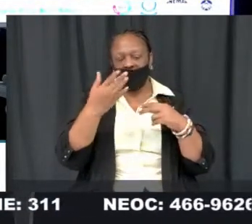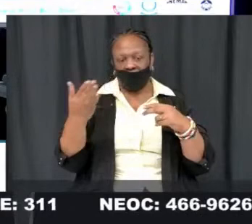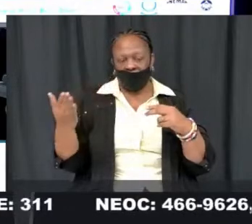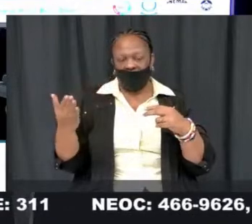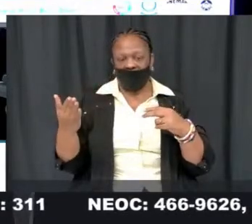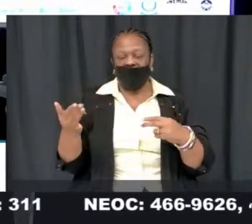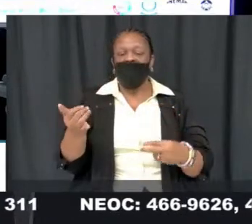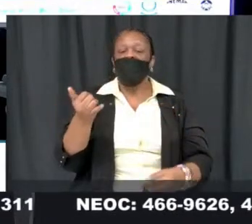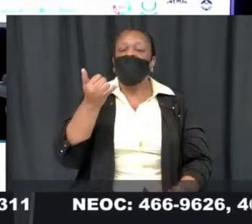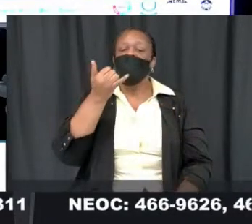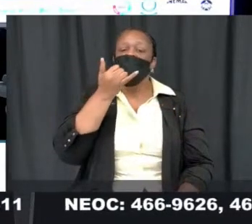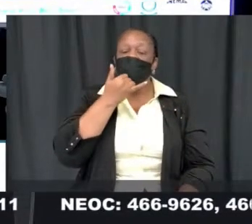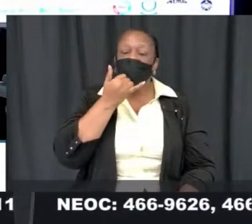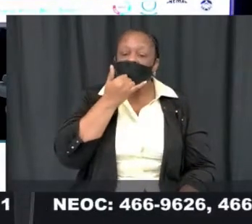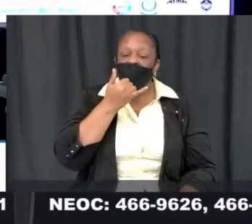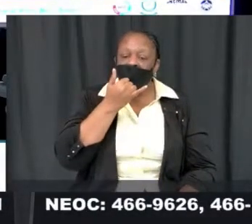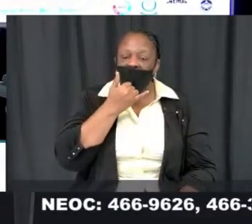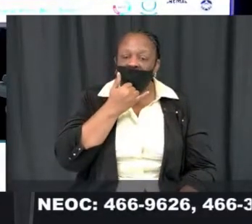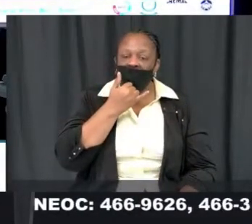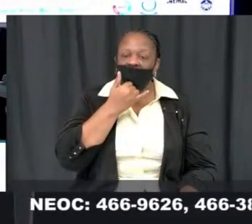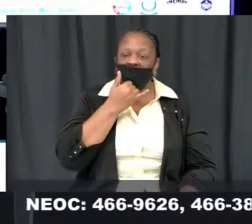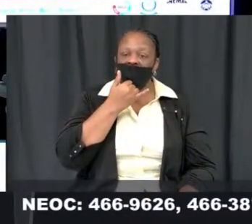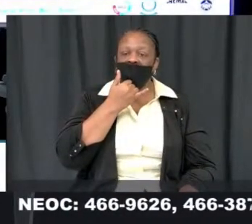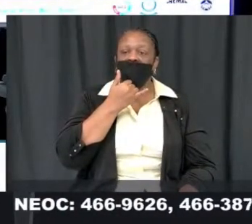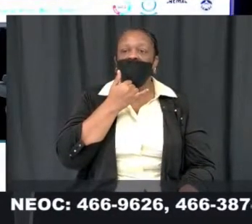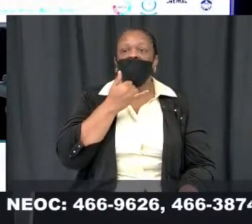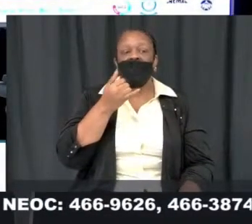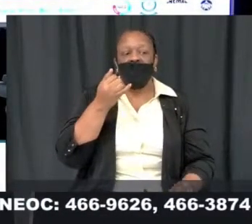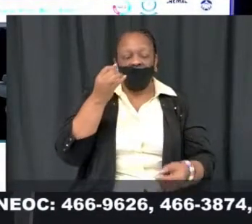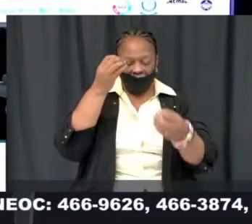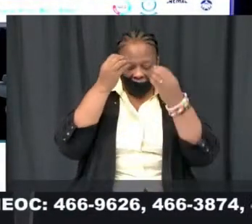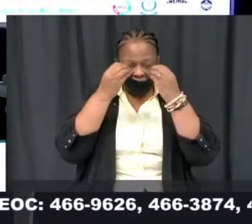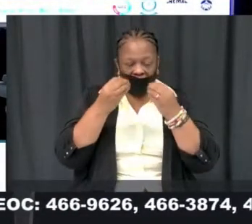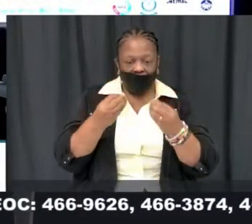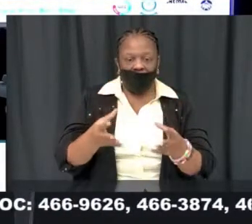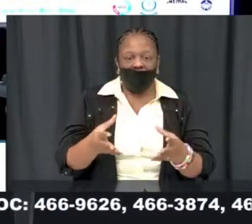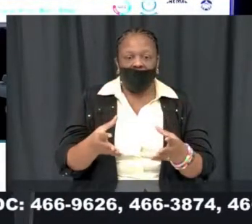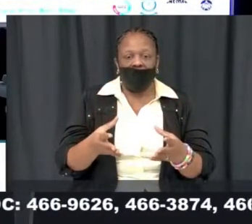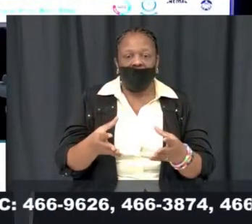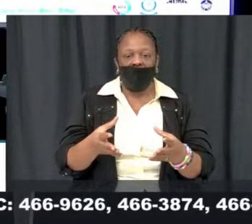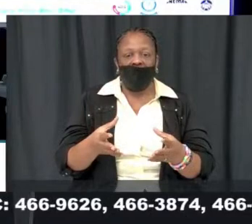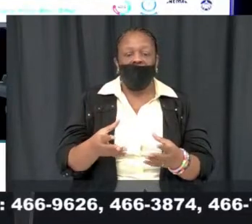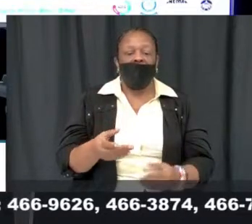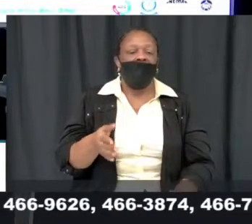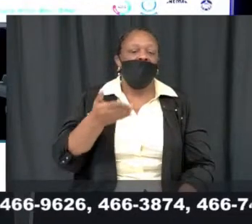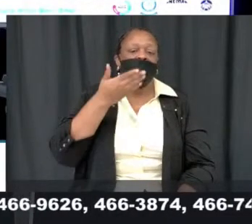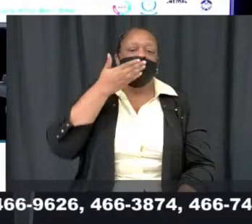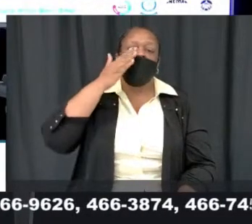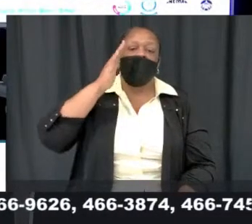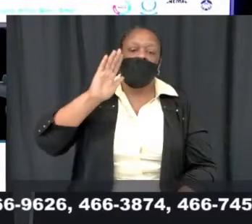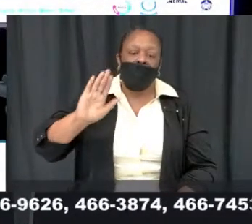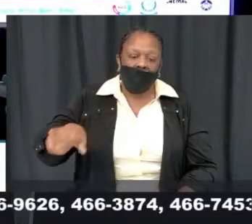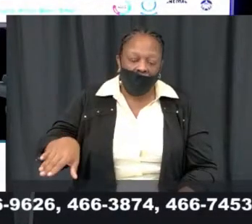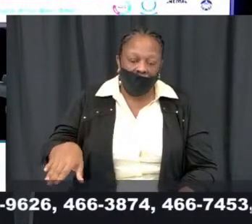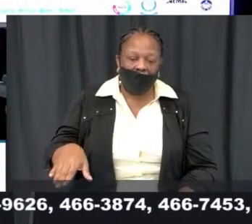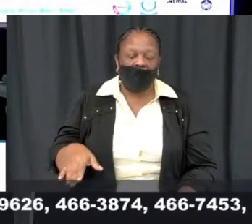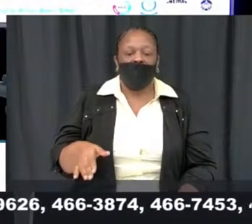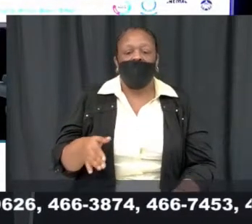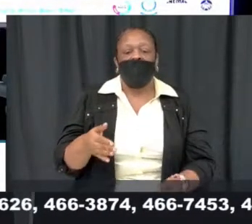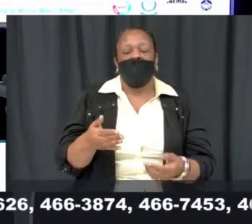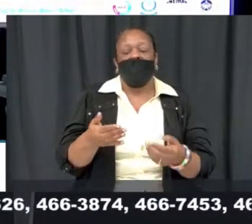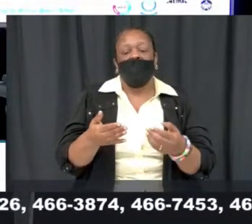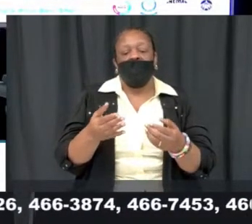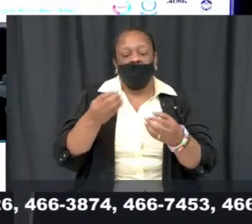have similarities, they are not the same thing. And misinformation is simply wrong information.